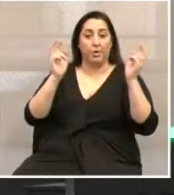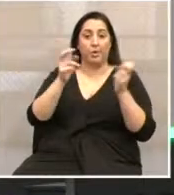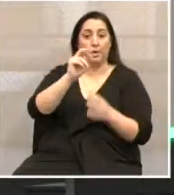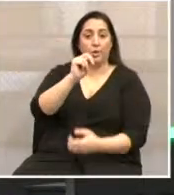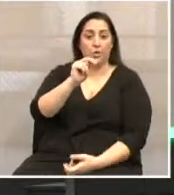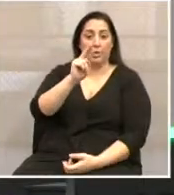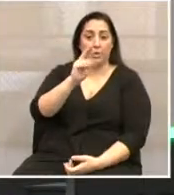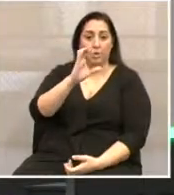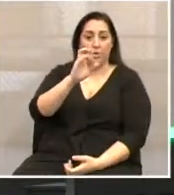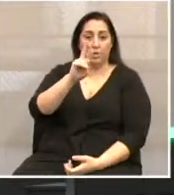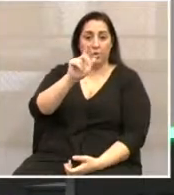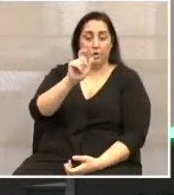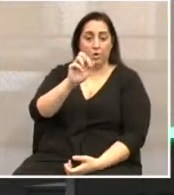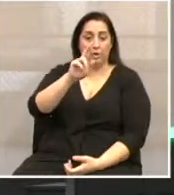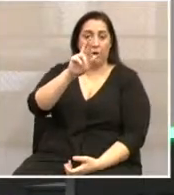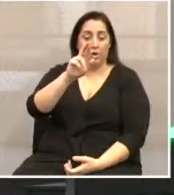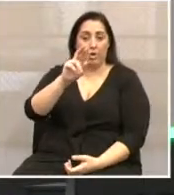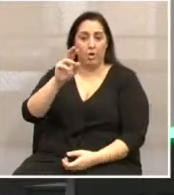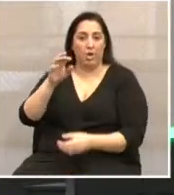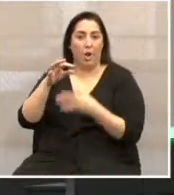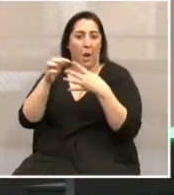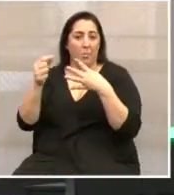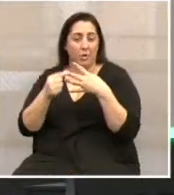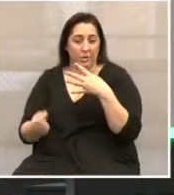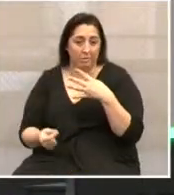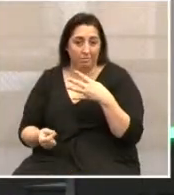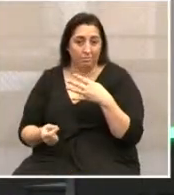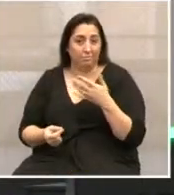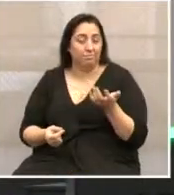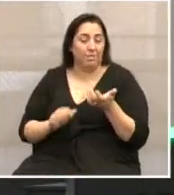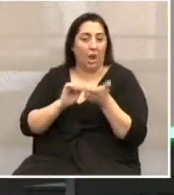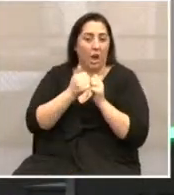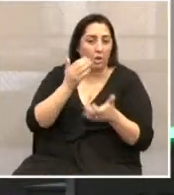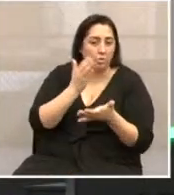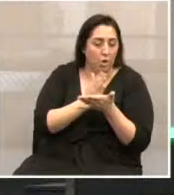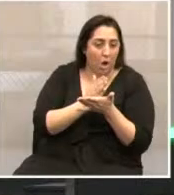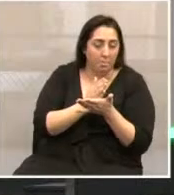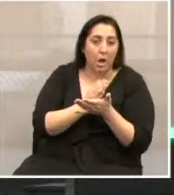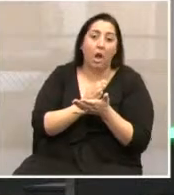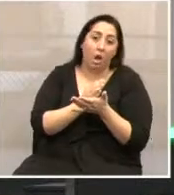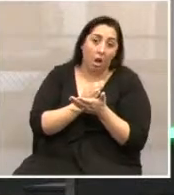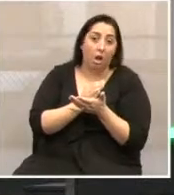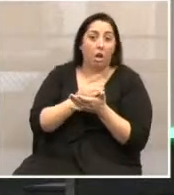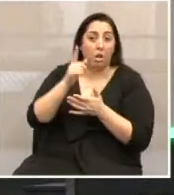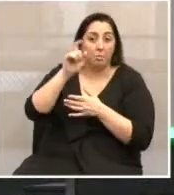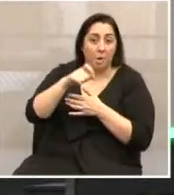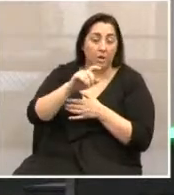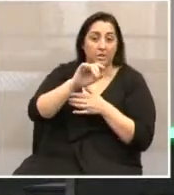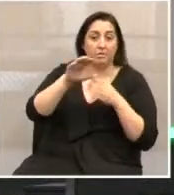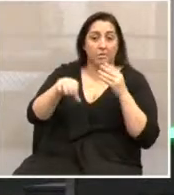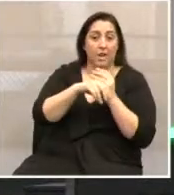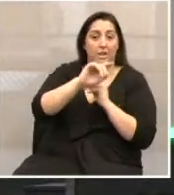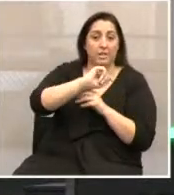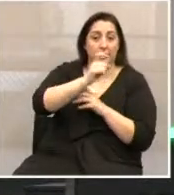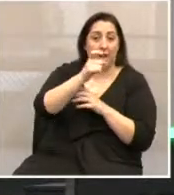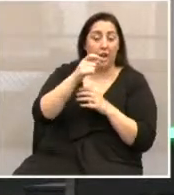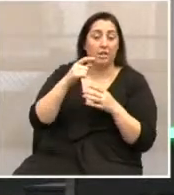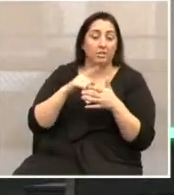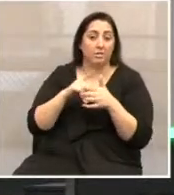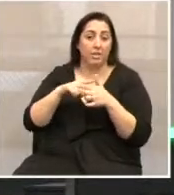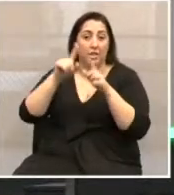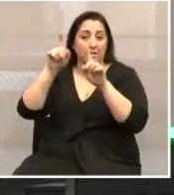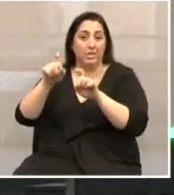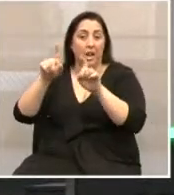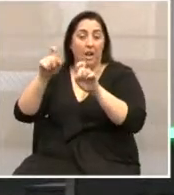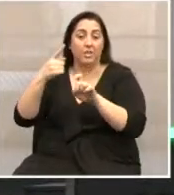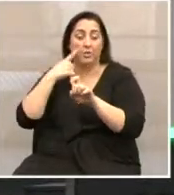stop them, and other methods weren't working, and so the only way to make it work was for the Florida House and Senate to enact a